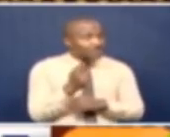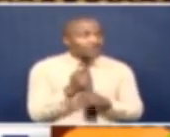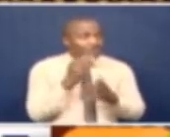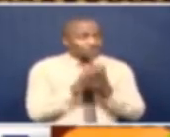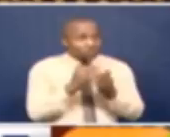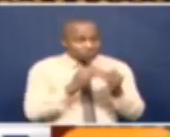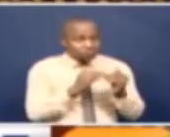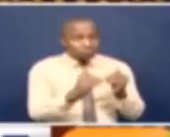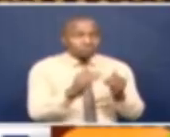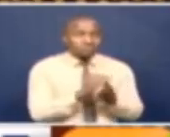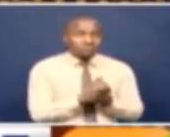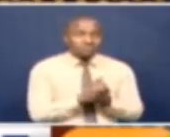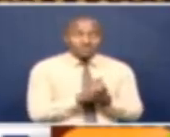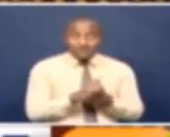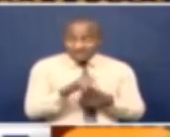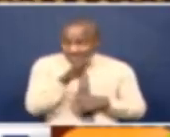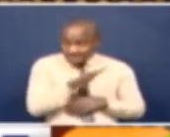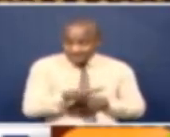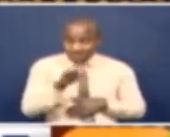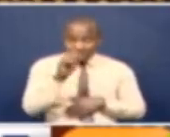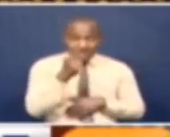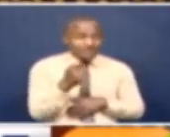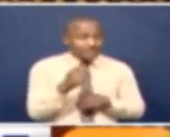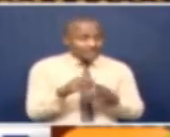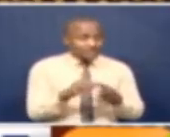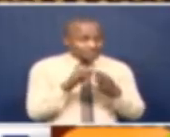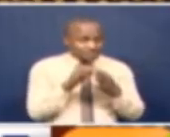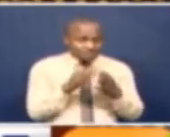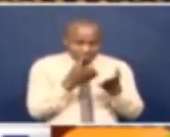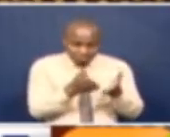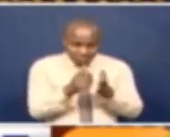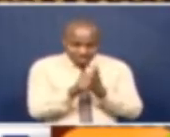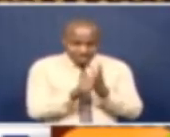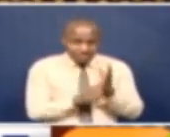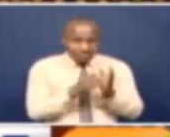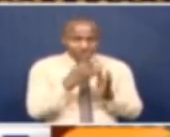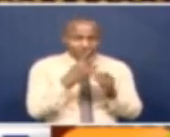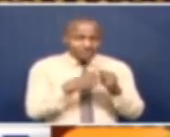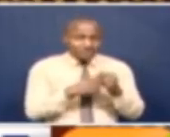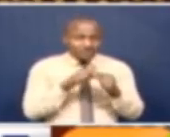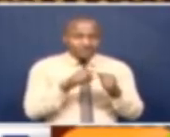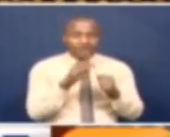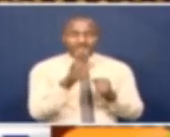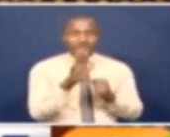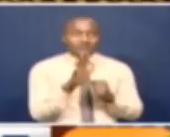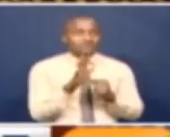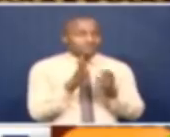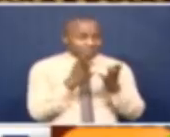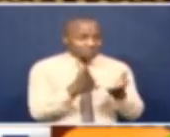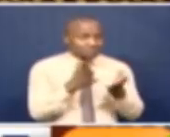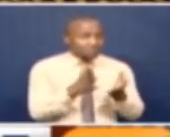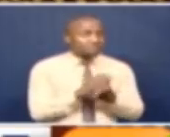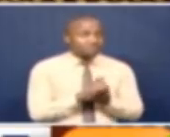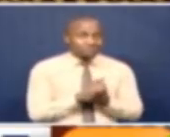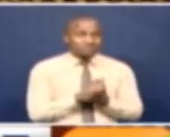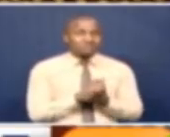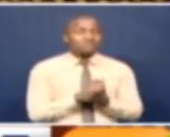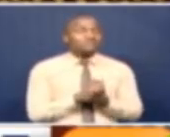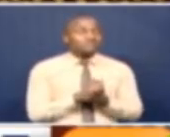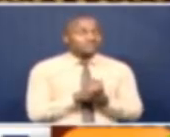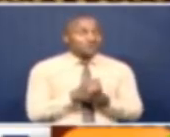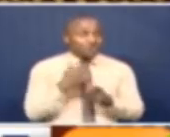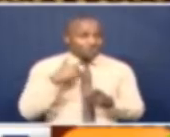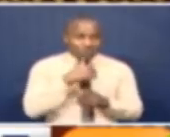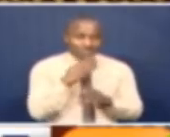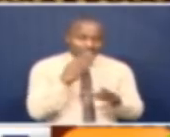mbele. The territory of Kenya, as specified in Article 5 of the Constitution, will remain intact. Mm-hmm. We promulgated